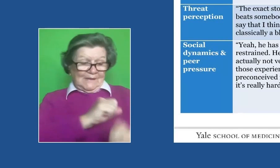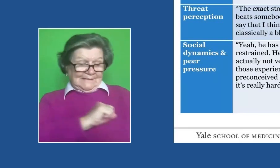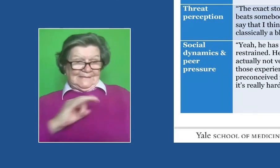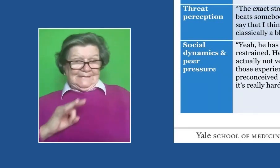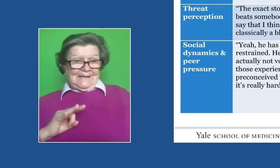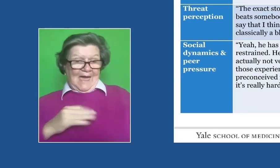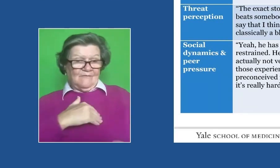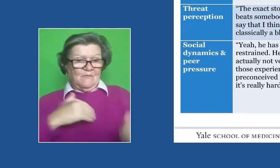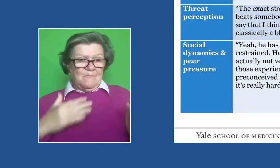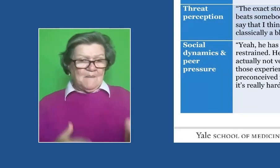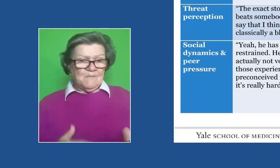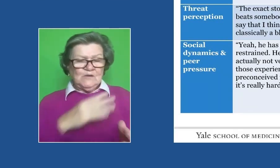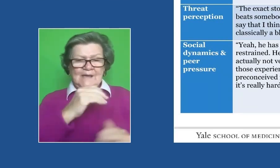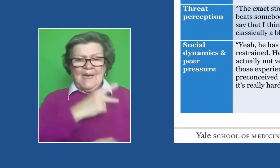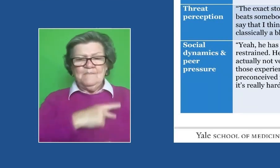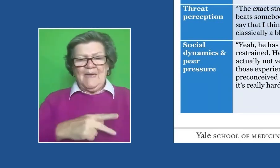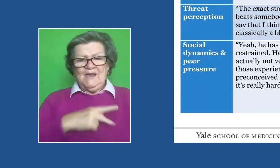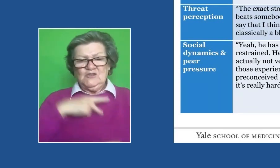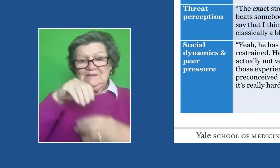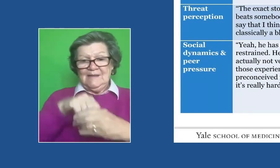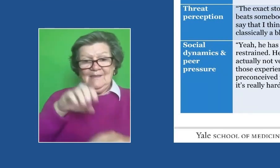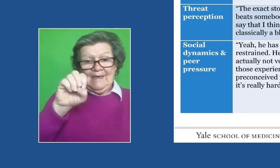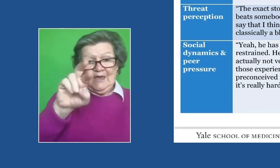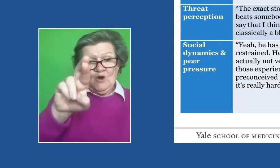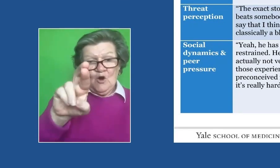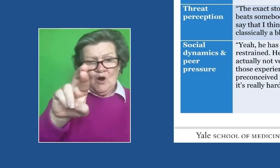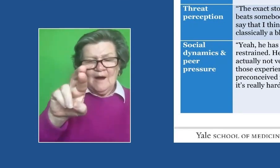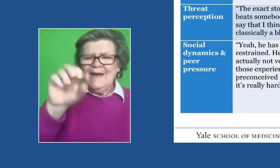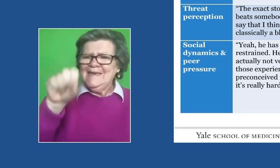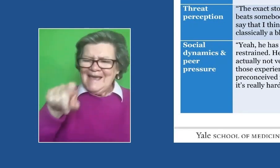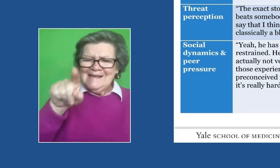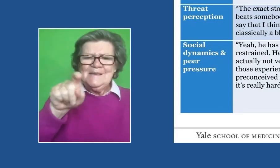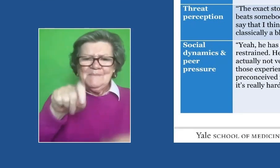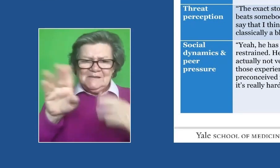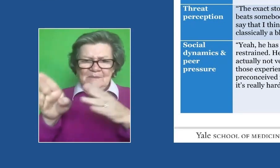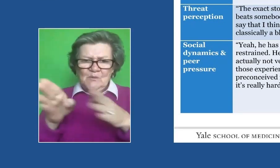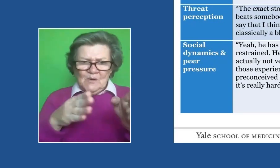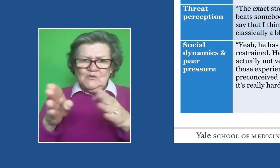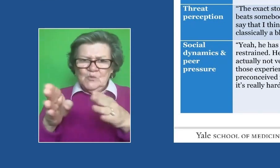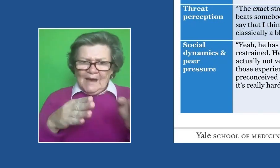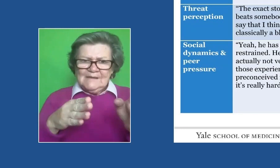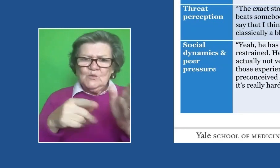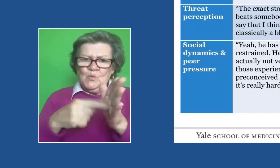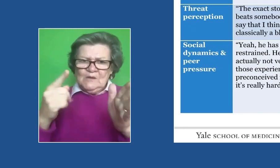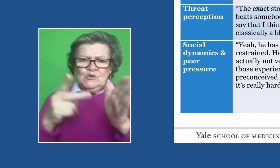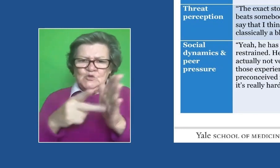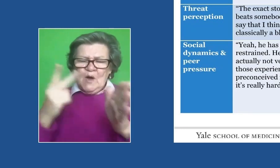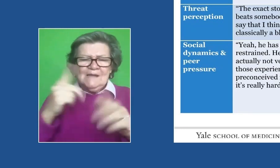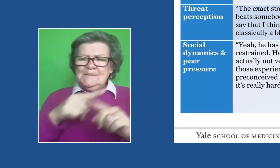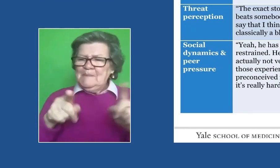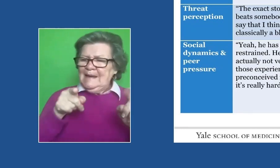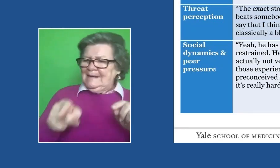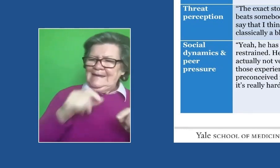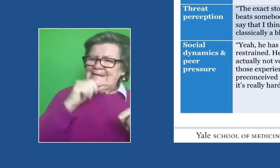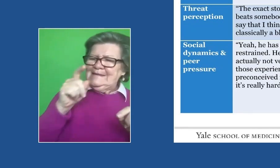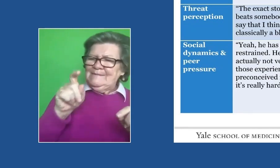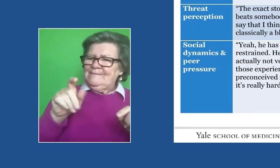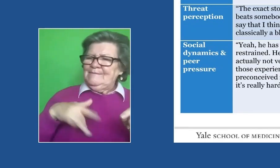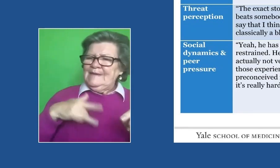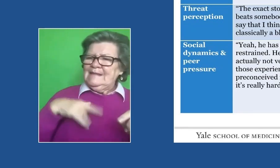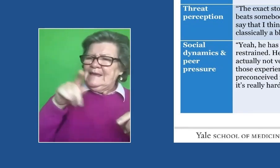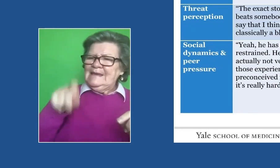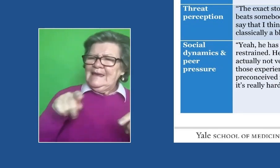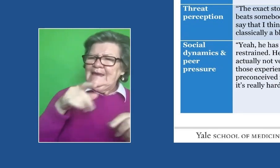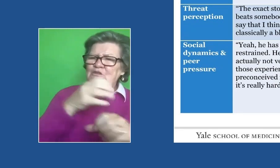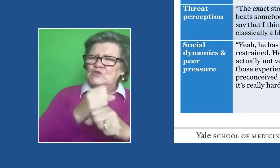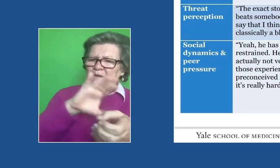patients and the milieu of the emergency department. Yeah, he has to get redirected once or twice more, but it wasn't someone that I felt needed to get restrained. He wasn't a